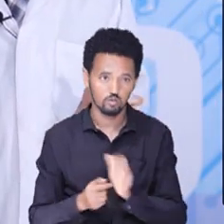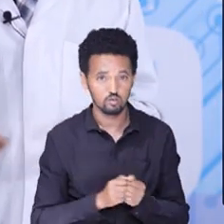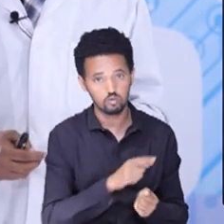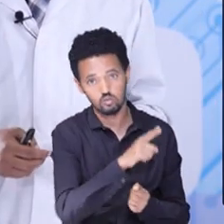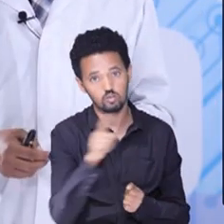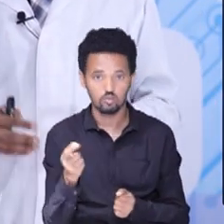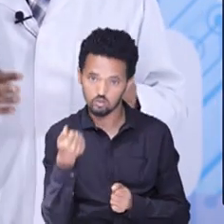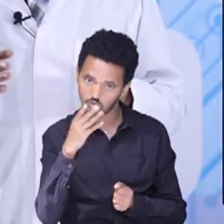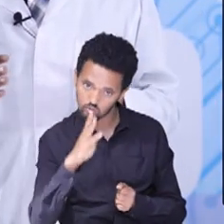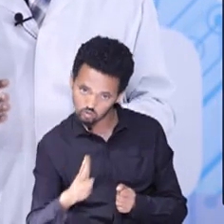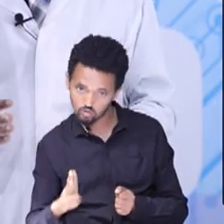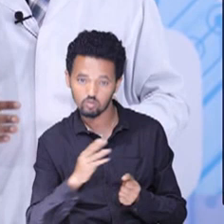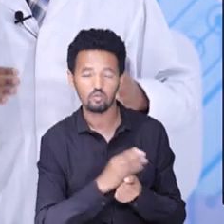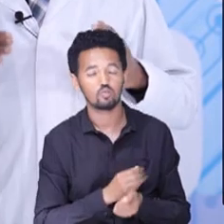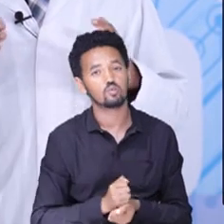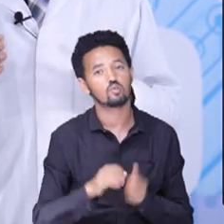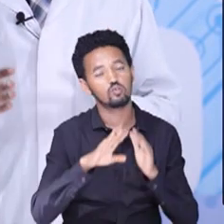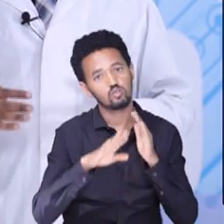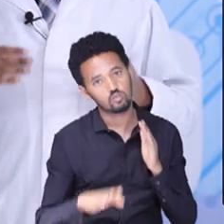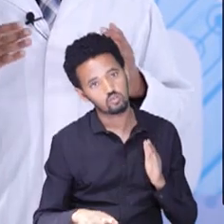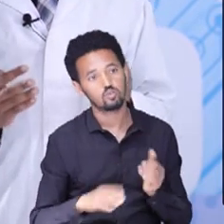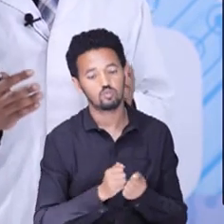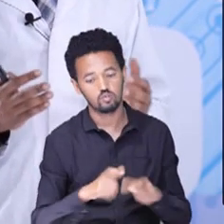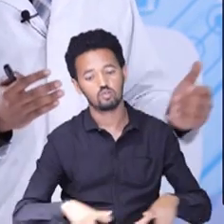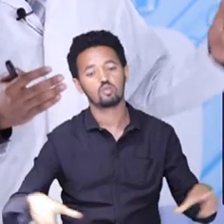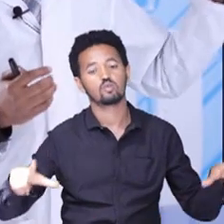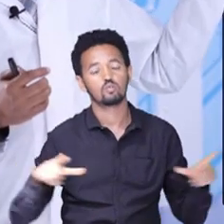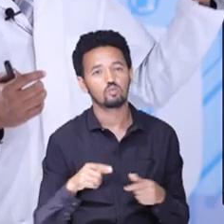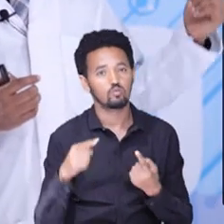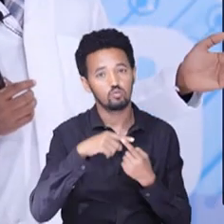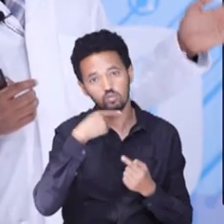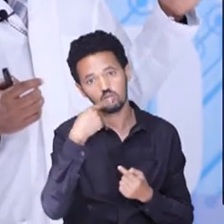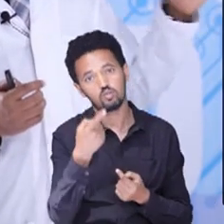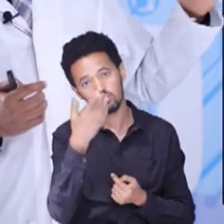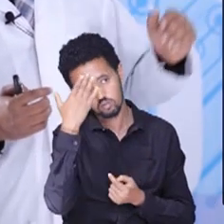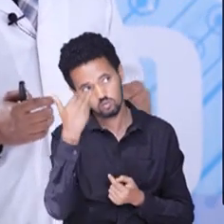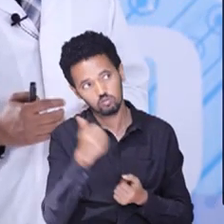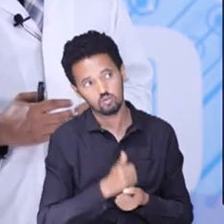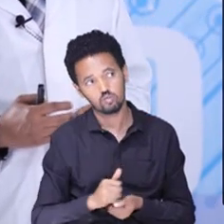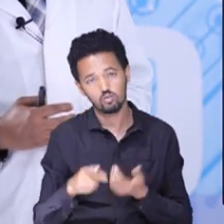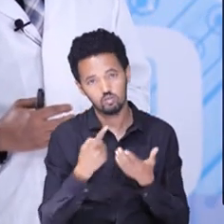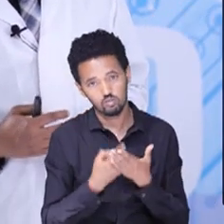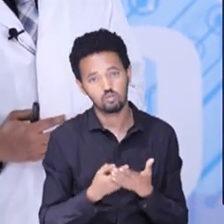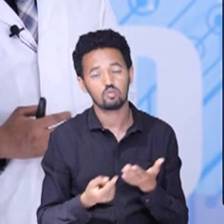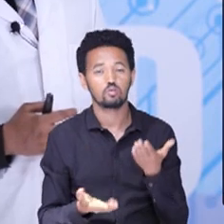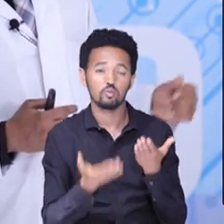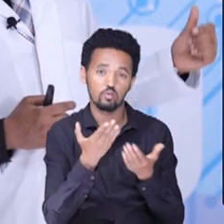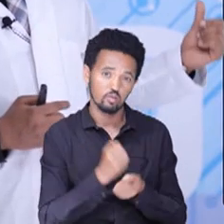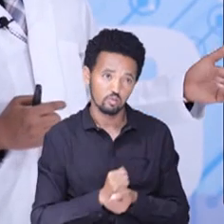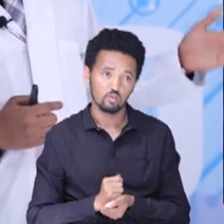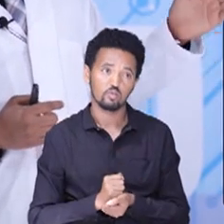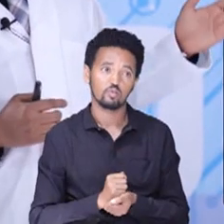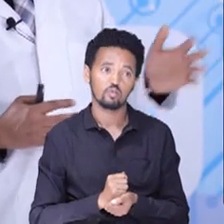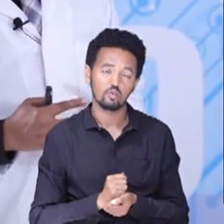own slogan. The slogan was "Land to the Tailor." While deputies were debating the regulation of